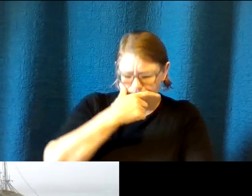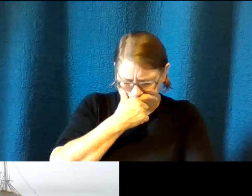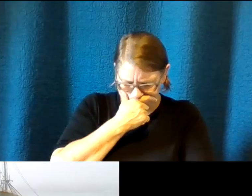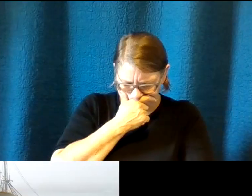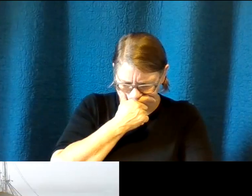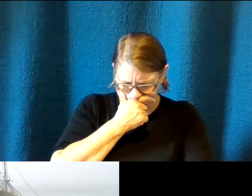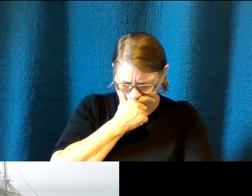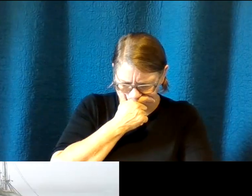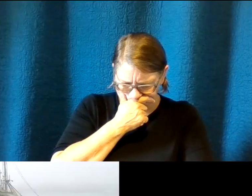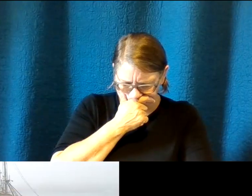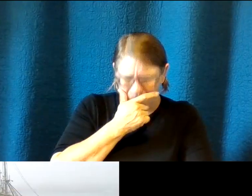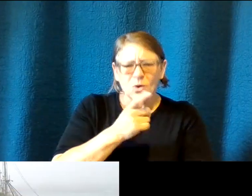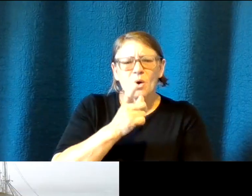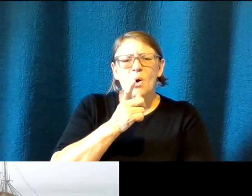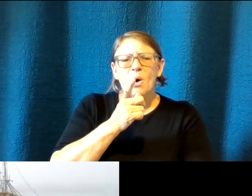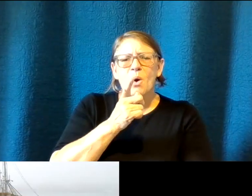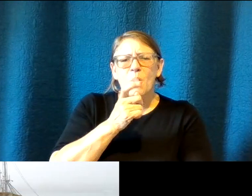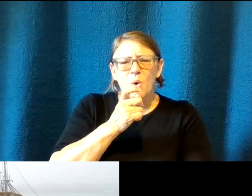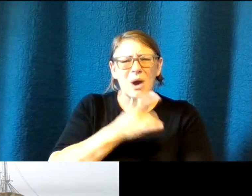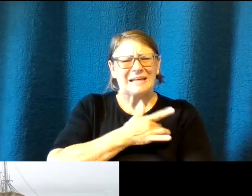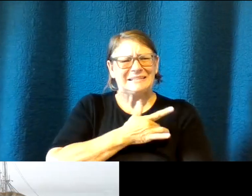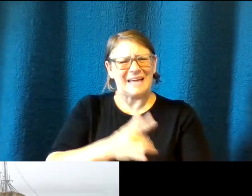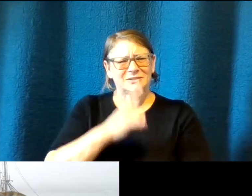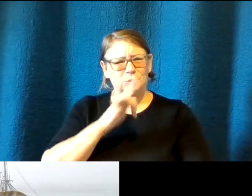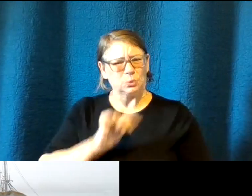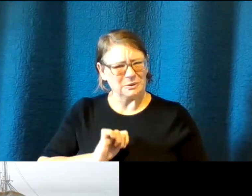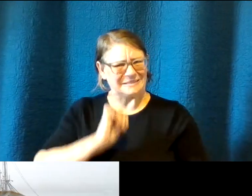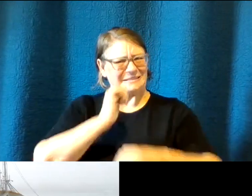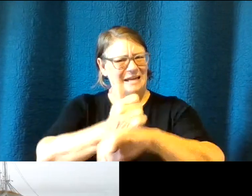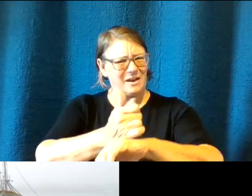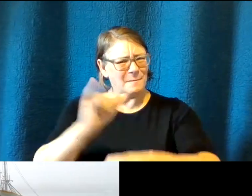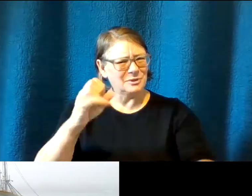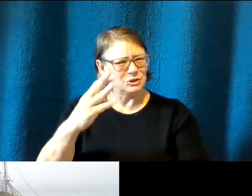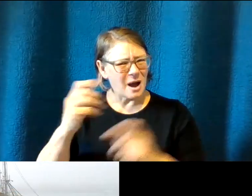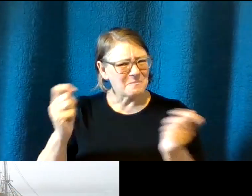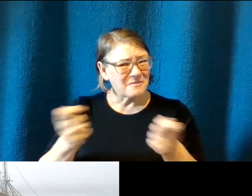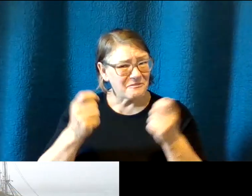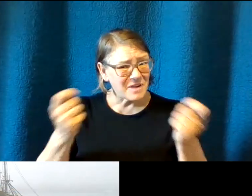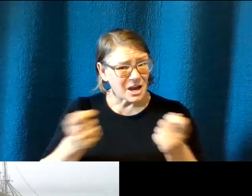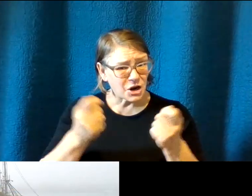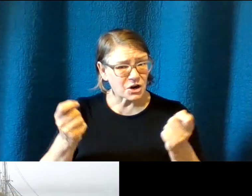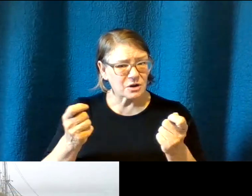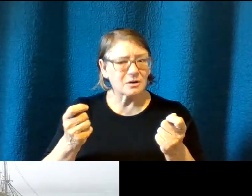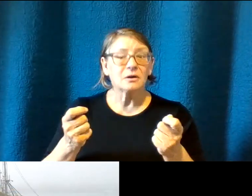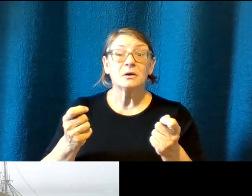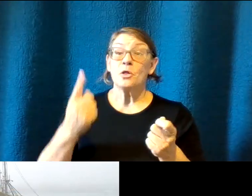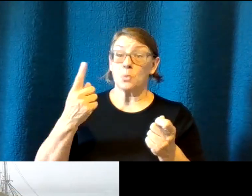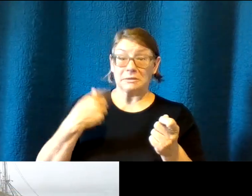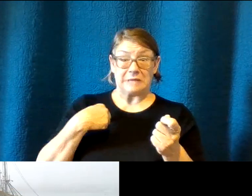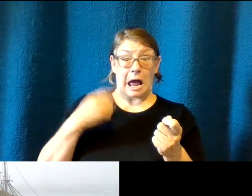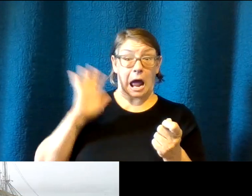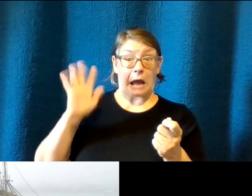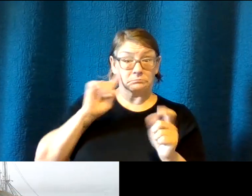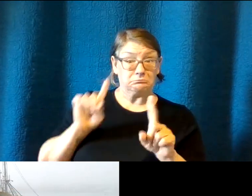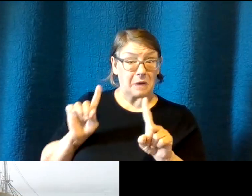who tends to set up the job fairs? Is it, I like the job fairs that I attended